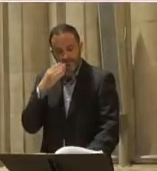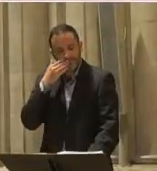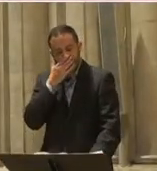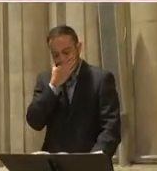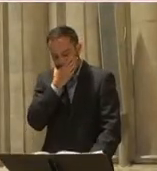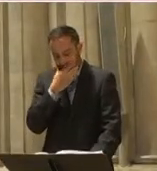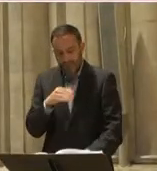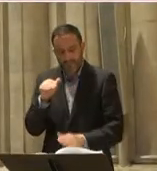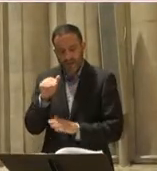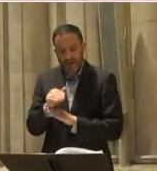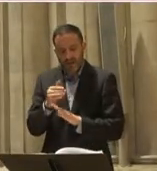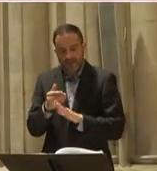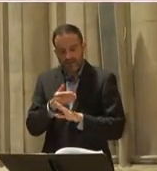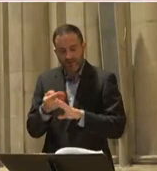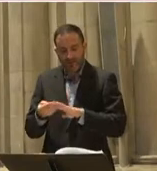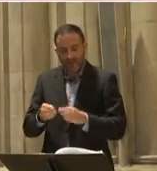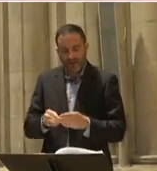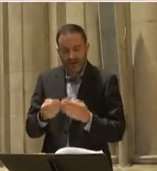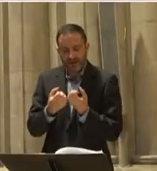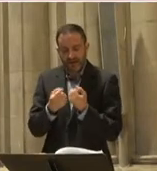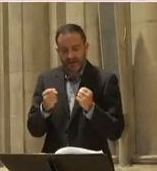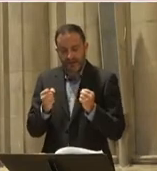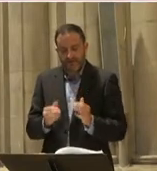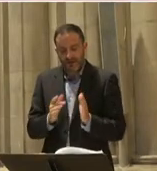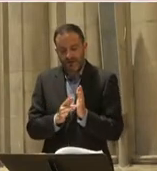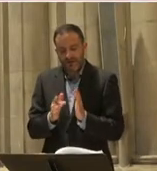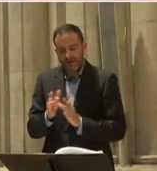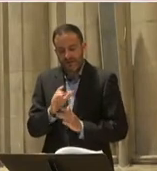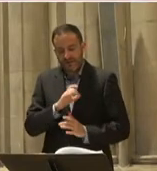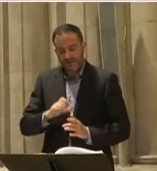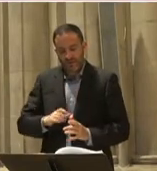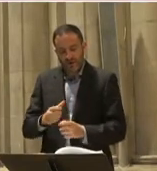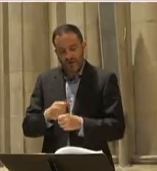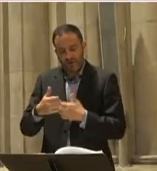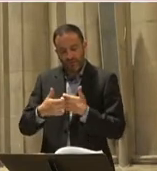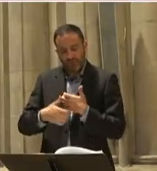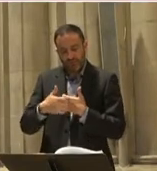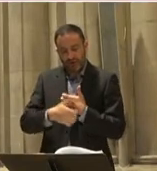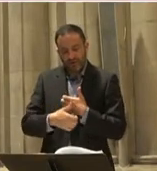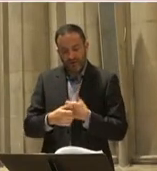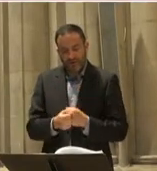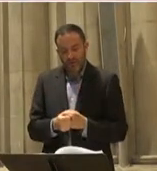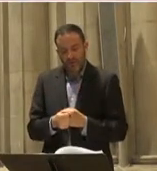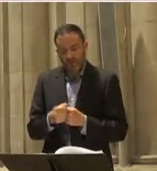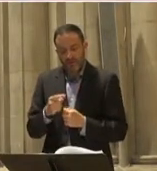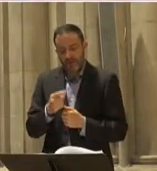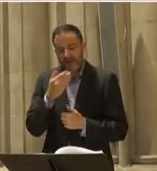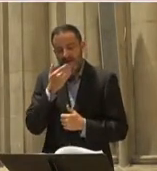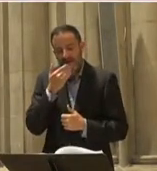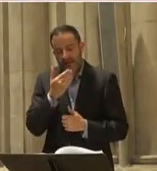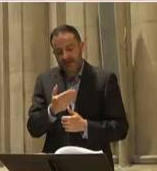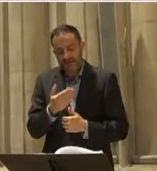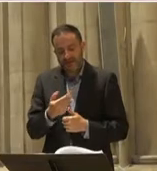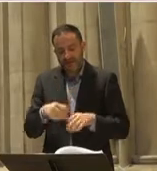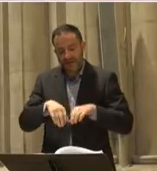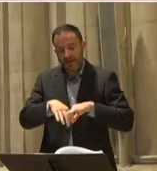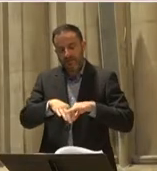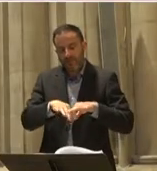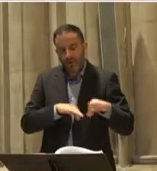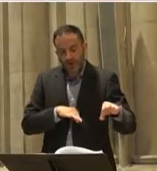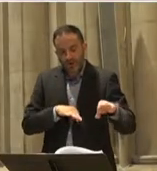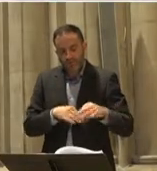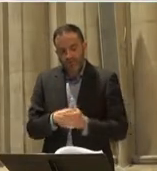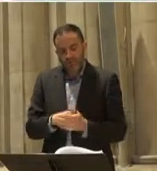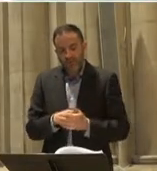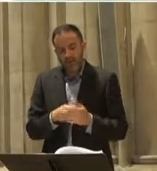On the night before he died for us, our Savior Jesus Christ took bread. And when he had given thanks to you, he broke